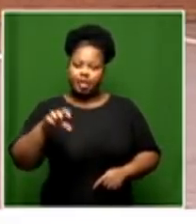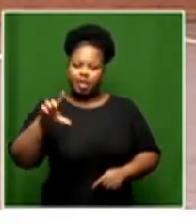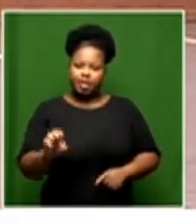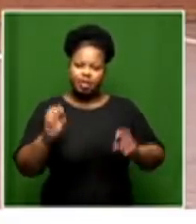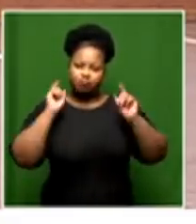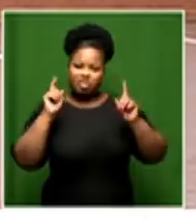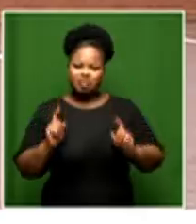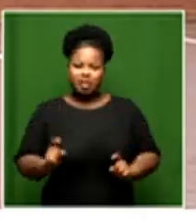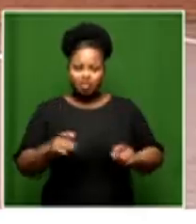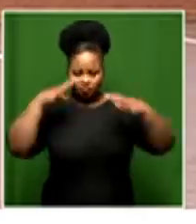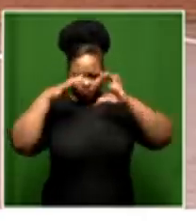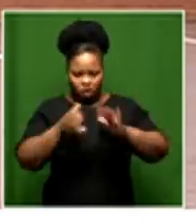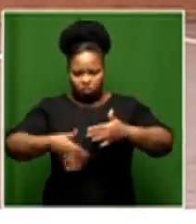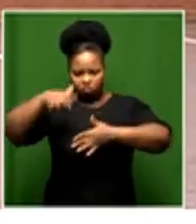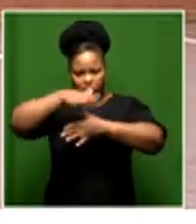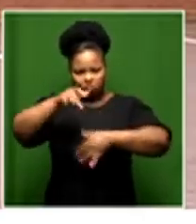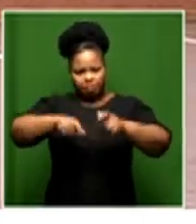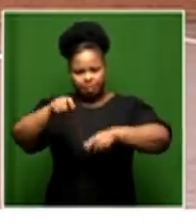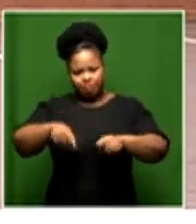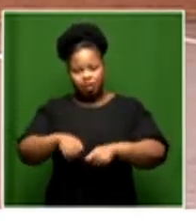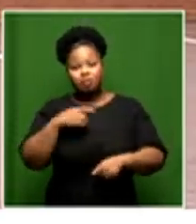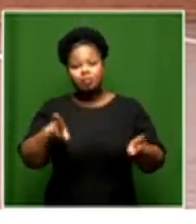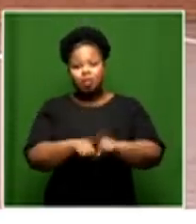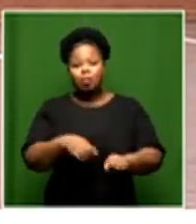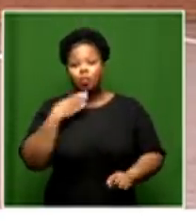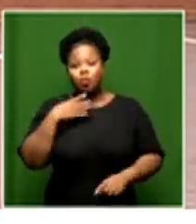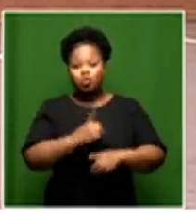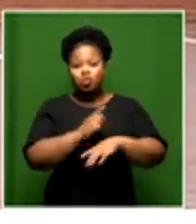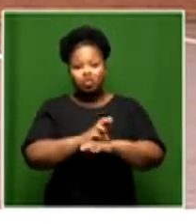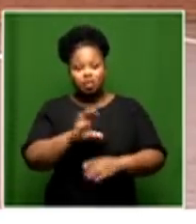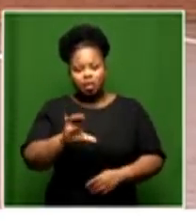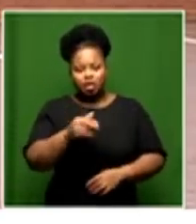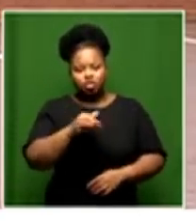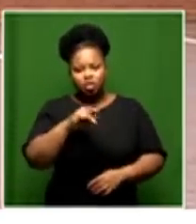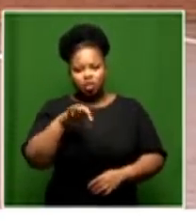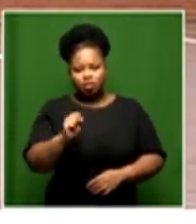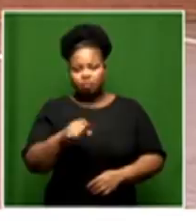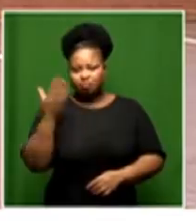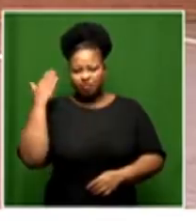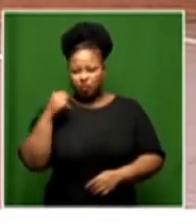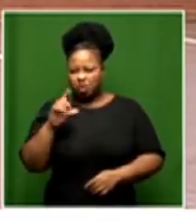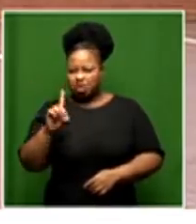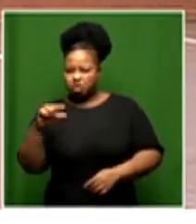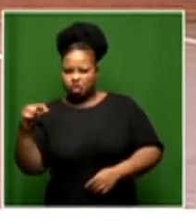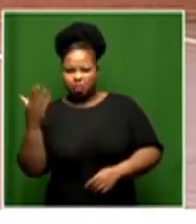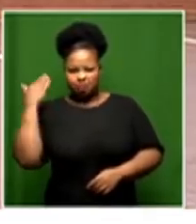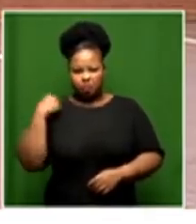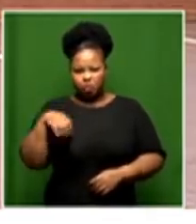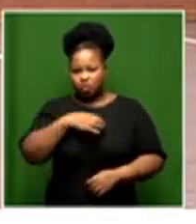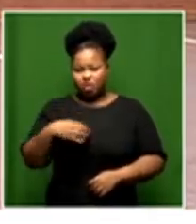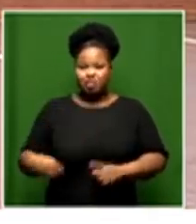same sentiments that were echoed by Dr. Cassius Lubisi, who was the former Director General in the Presidency.